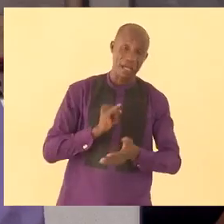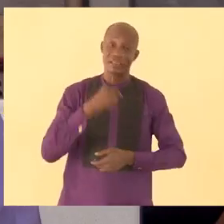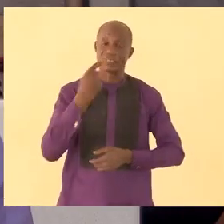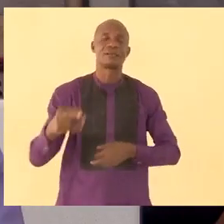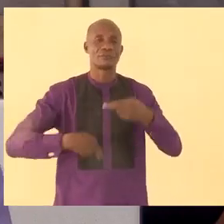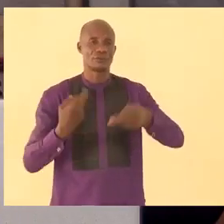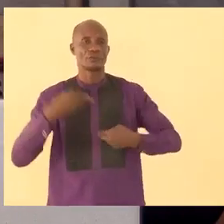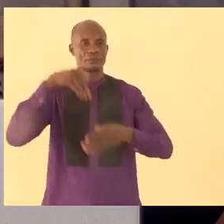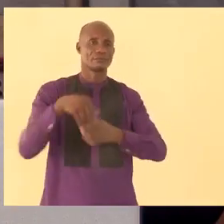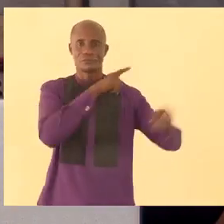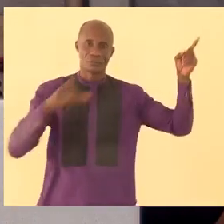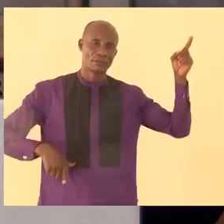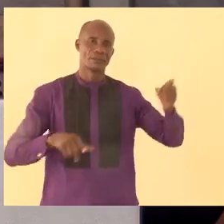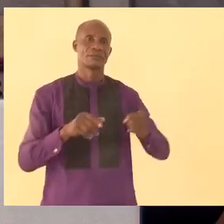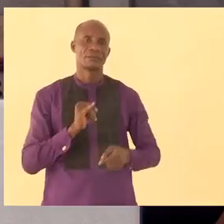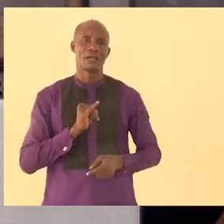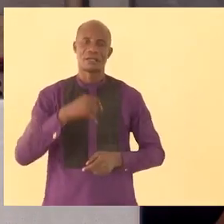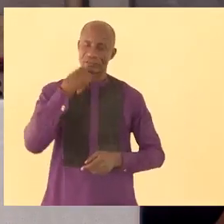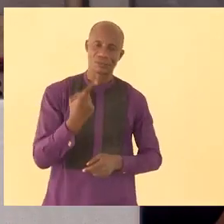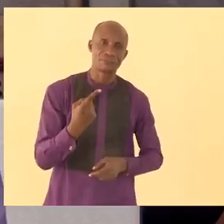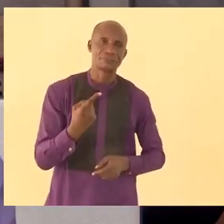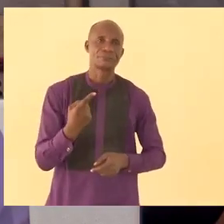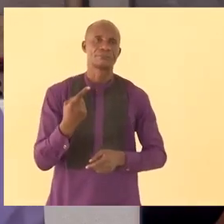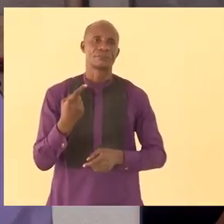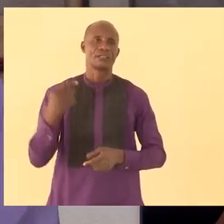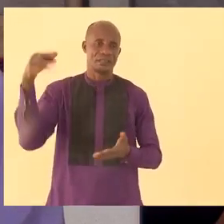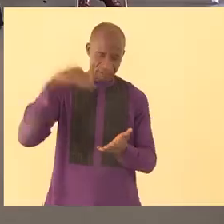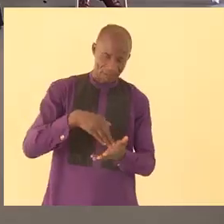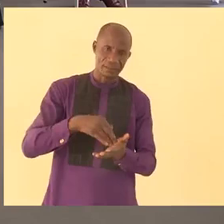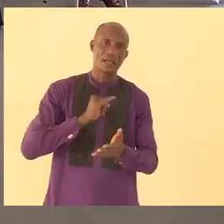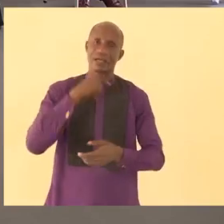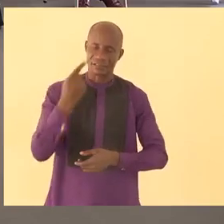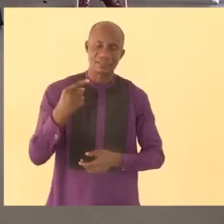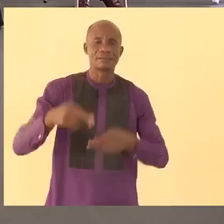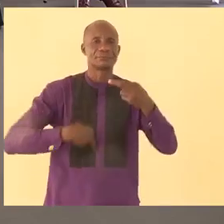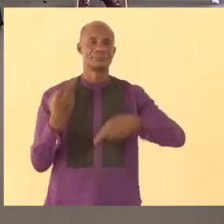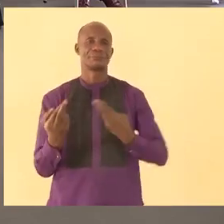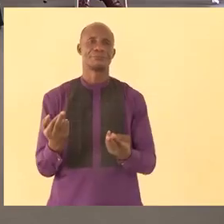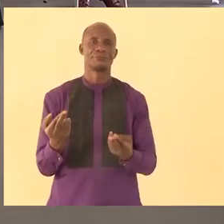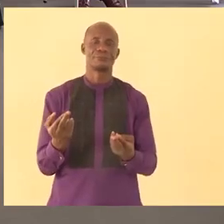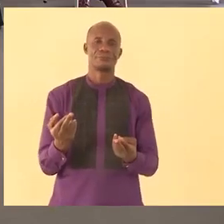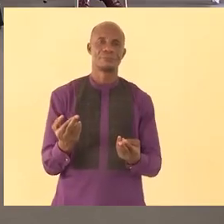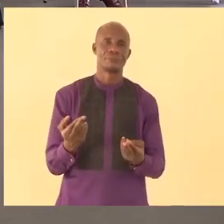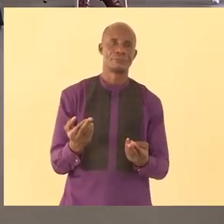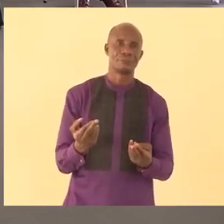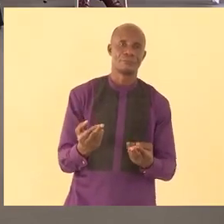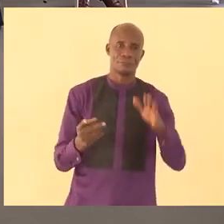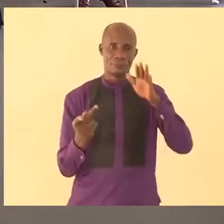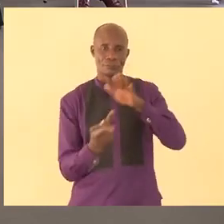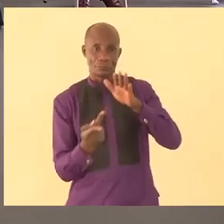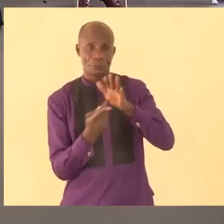say, rejoice, rejoice in the Lord always again. I say, rejoice.